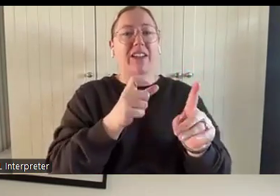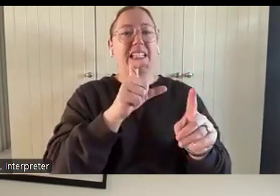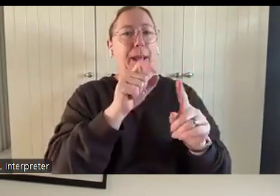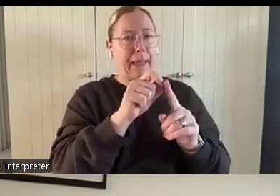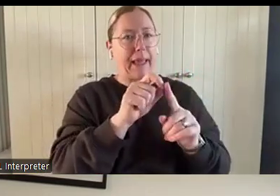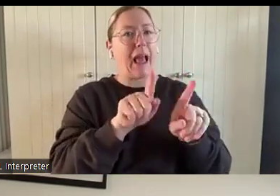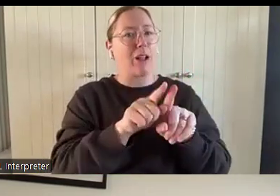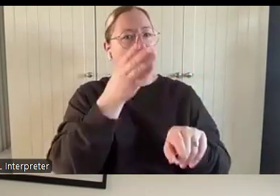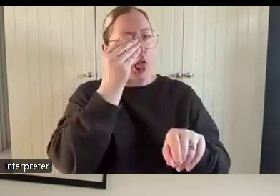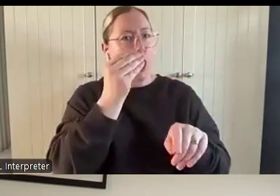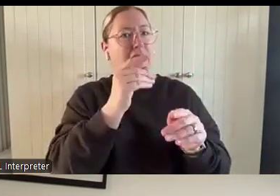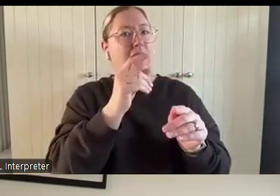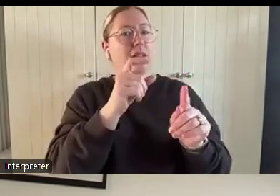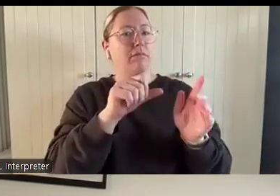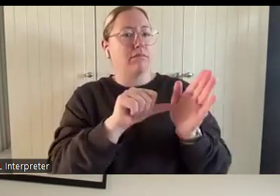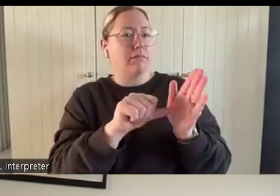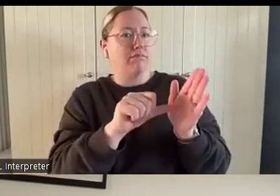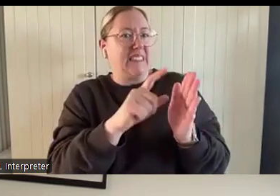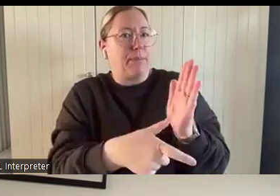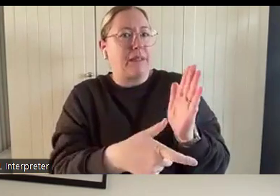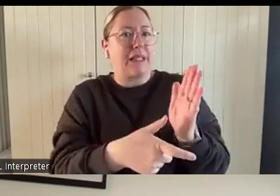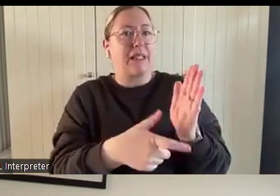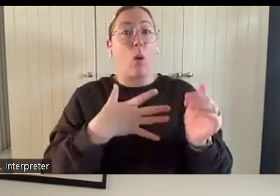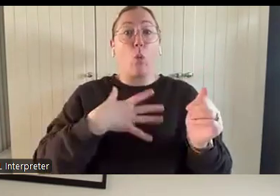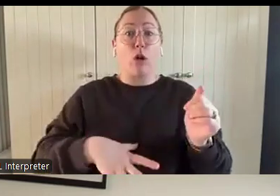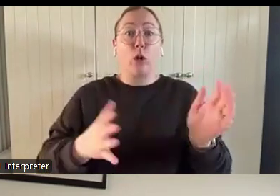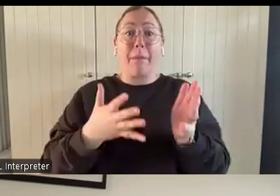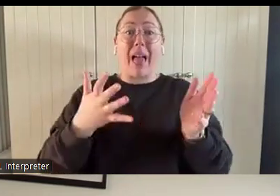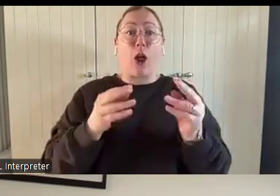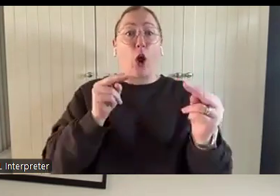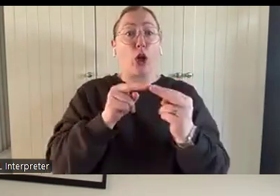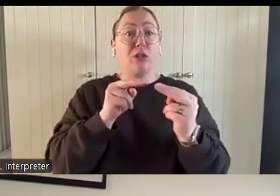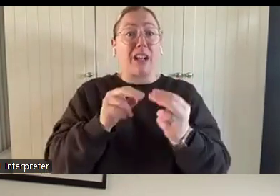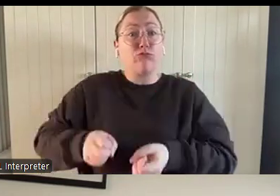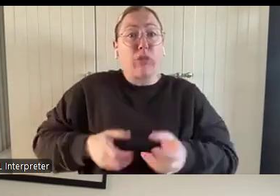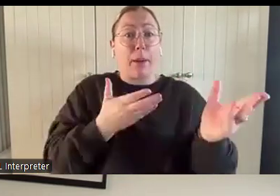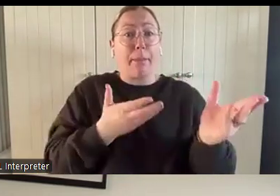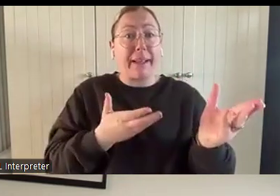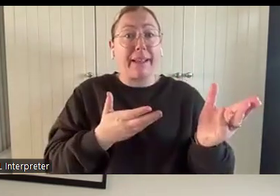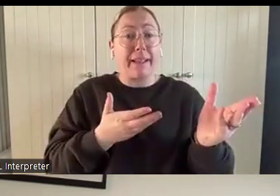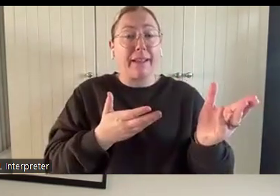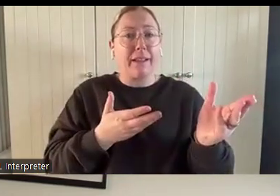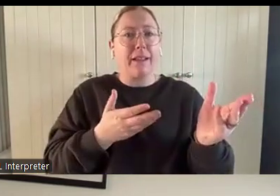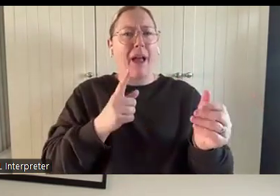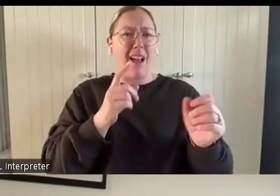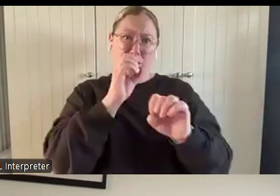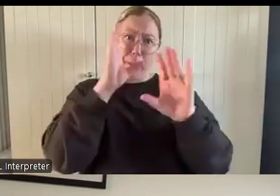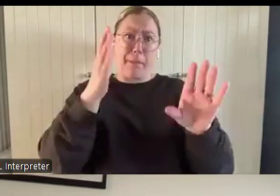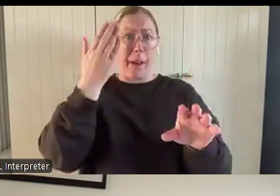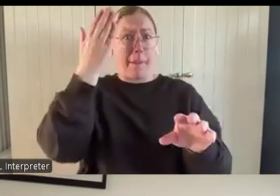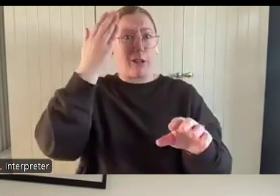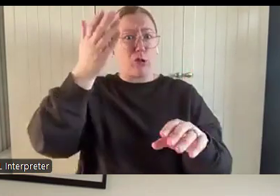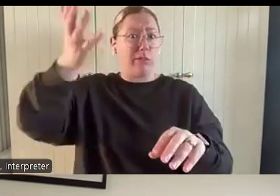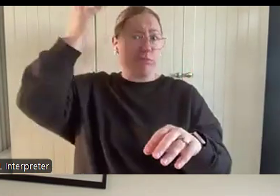wanted to play full contact rugby. And you can imagine, 15 years ago, going to a club and saying, I want to be smashed on a pitch, I want to go